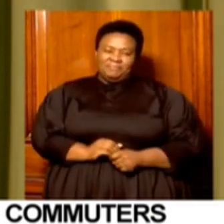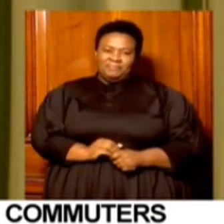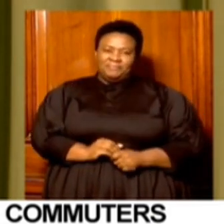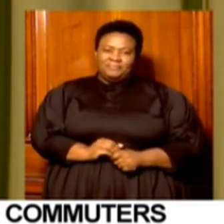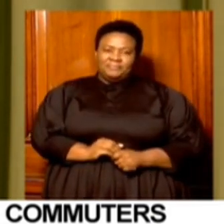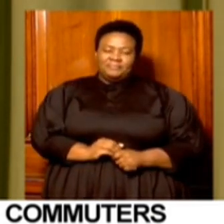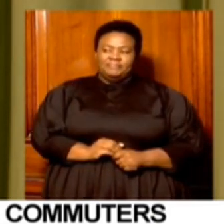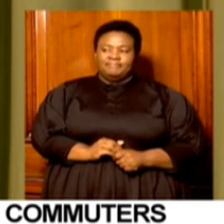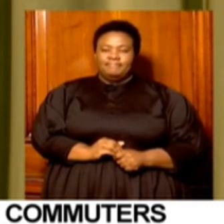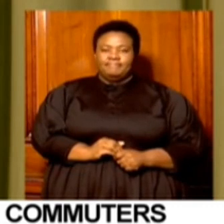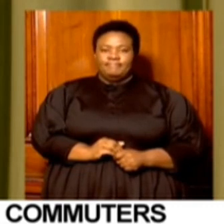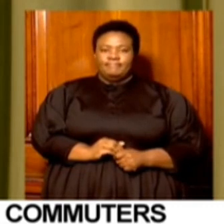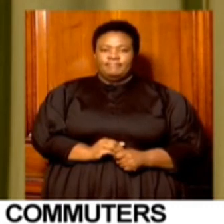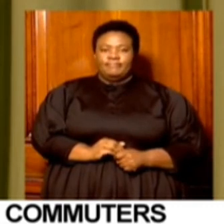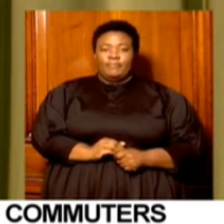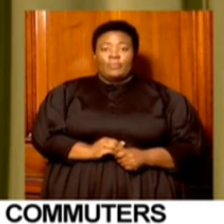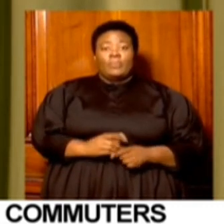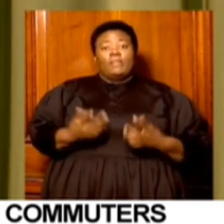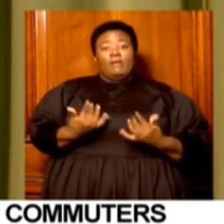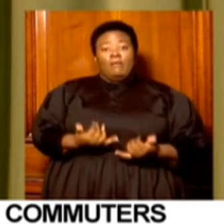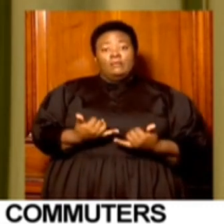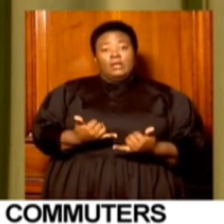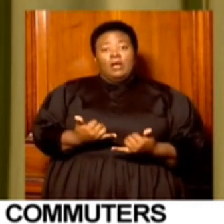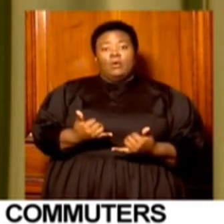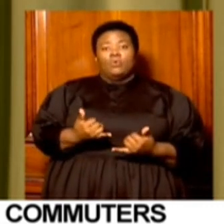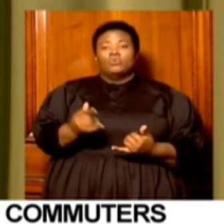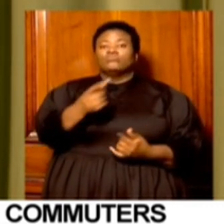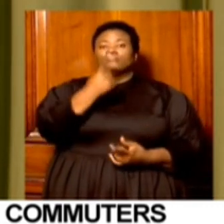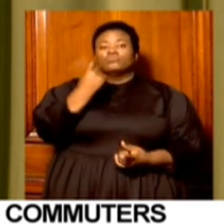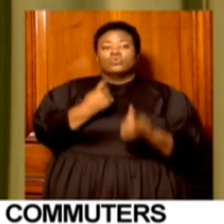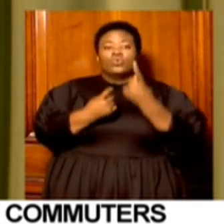Thank you very much. We will now take questions